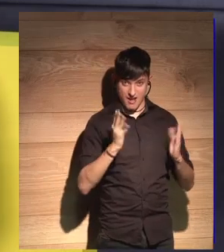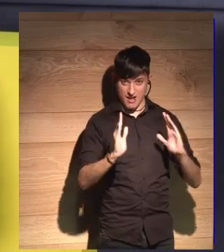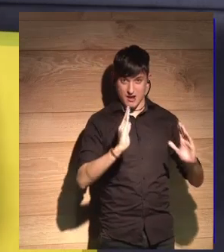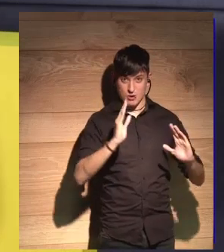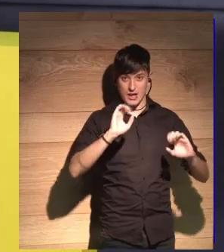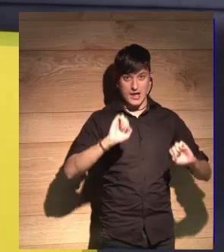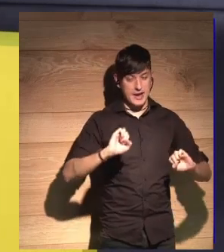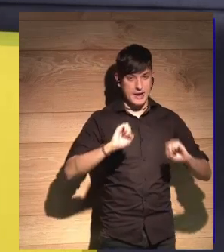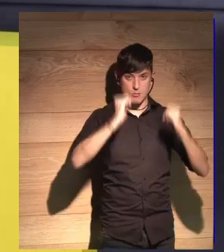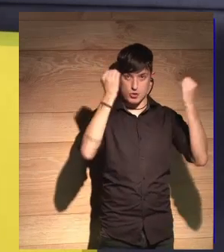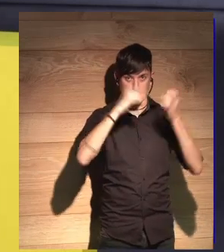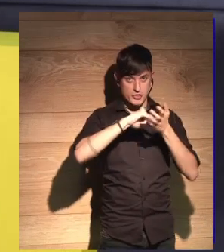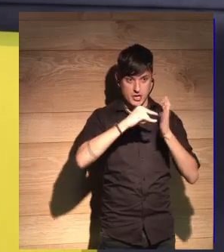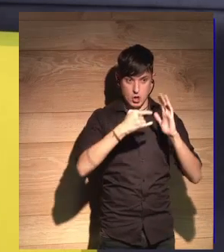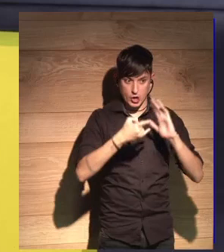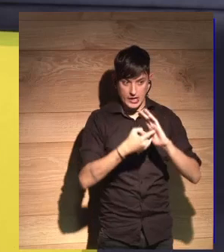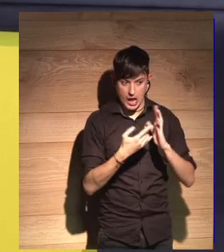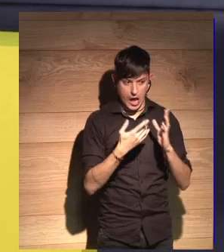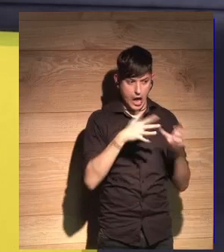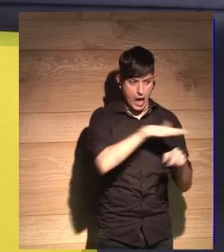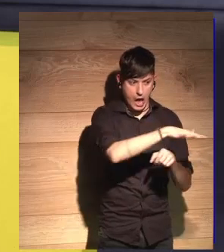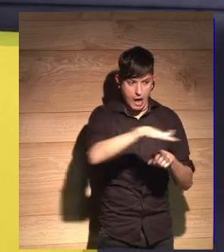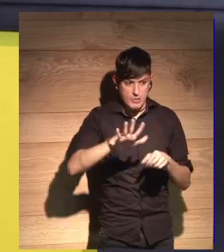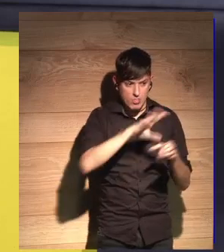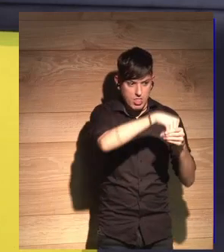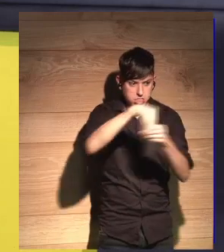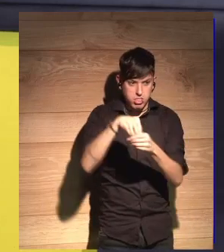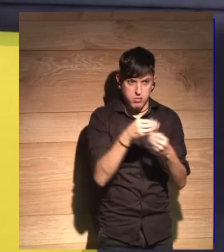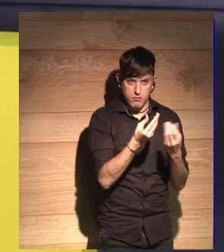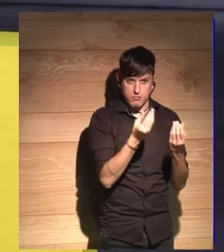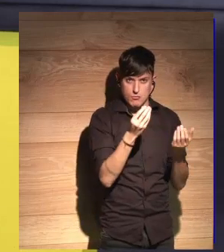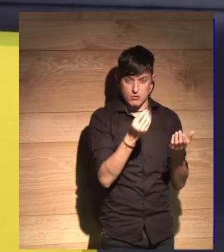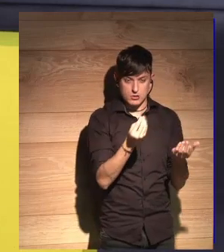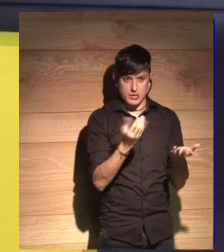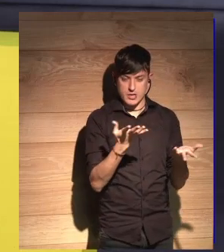in times where technological revolution is almost